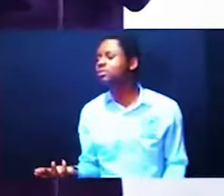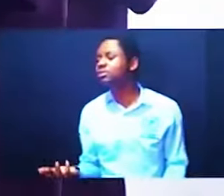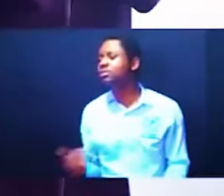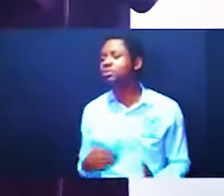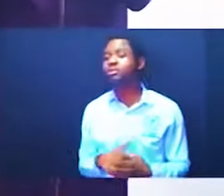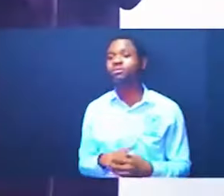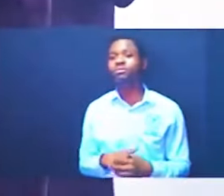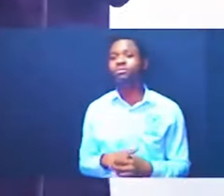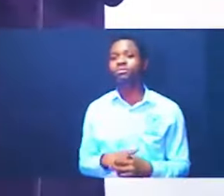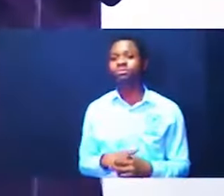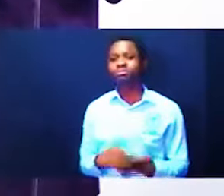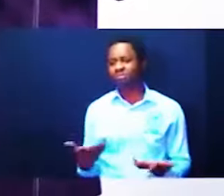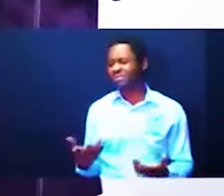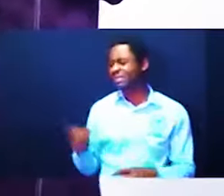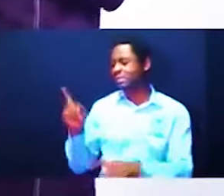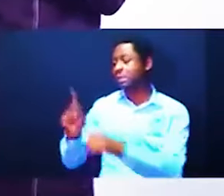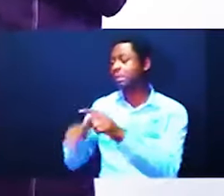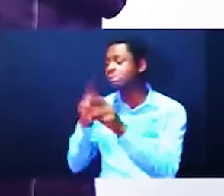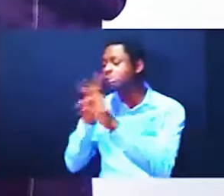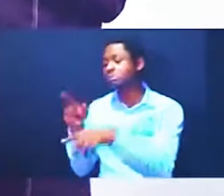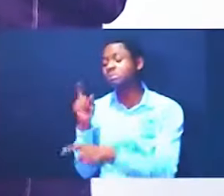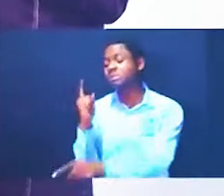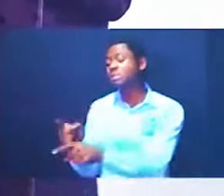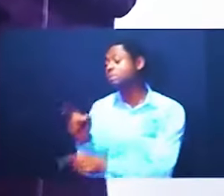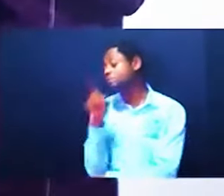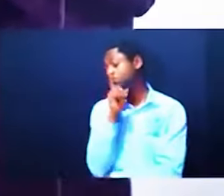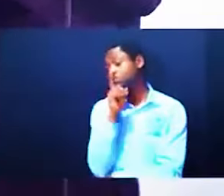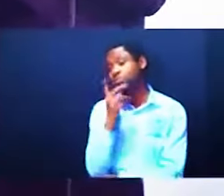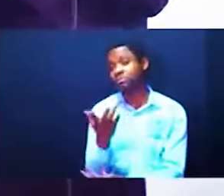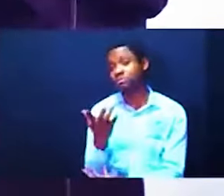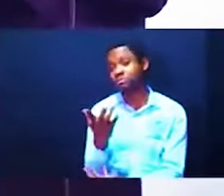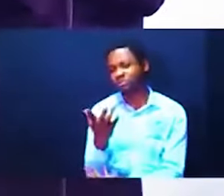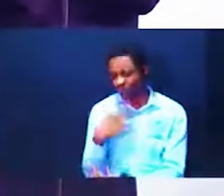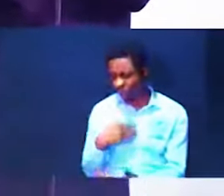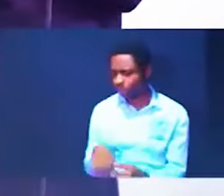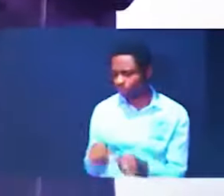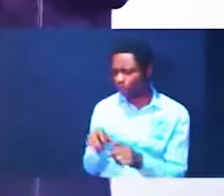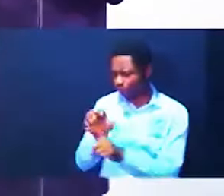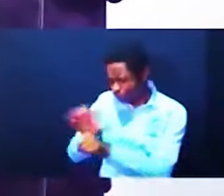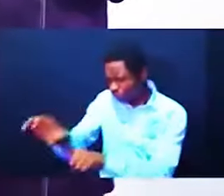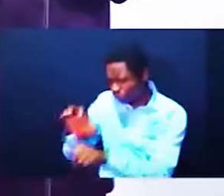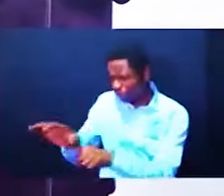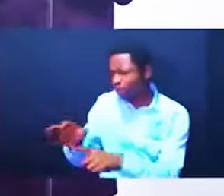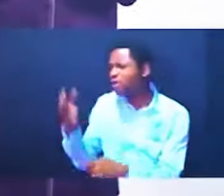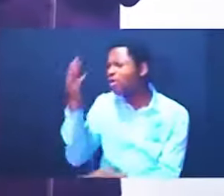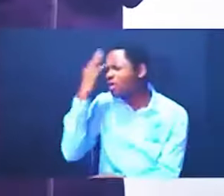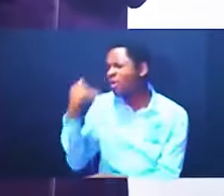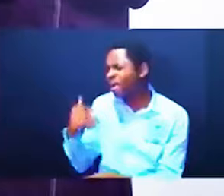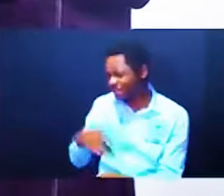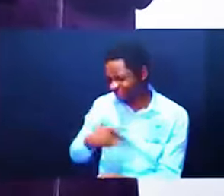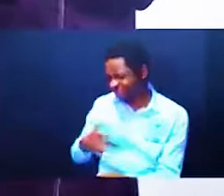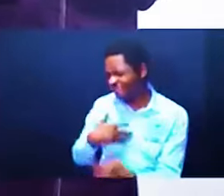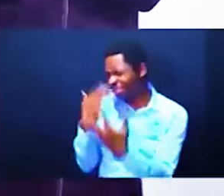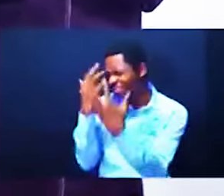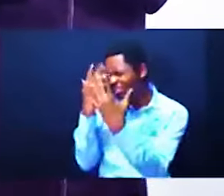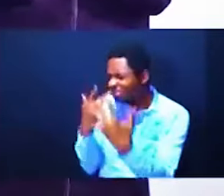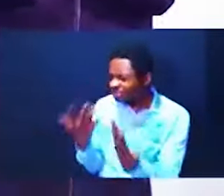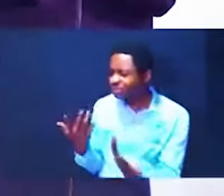morning?" Now she couldn't respond. Went to me, but I pressed to know why she was feeling,